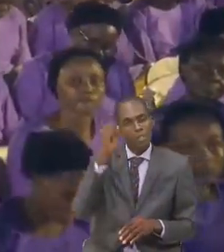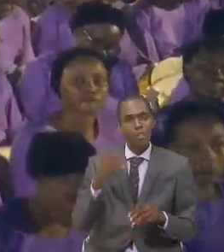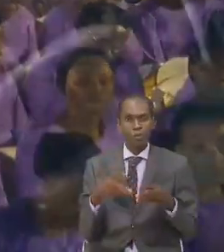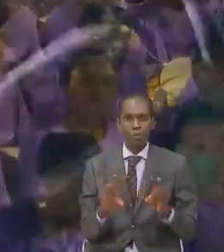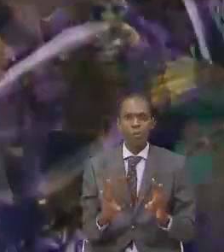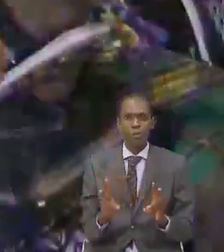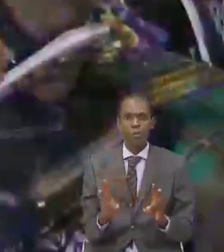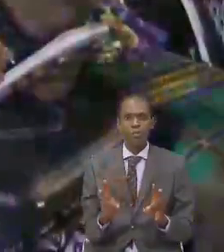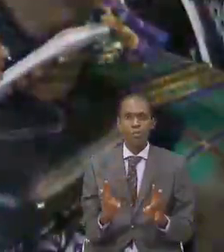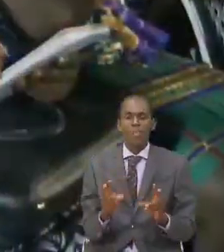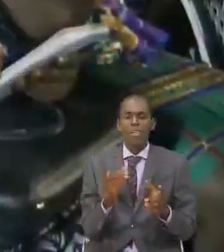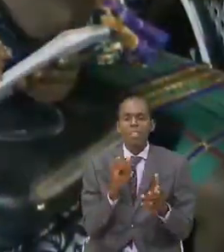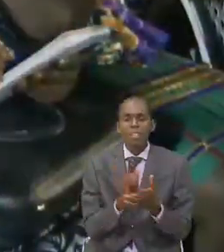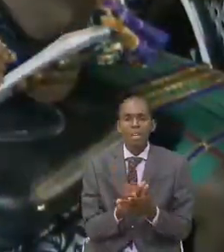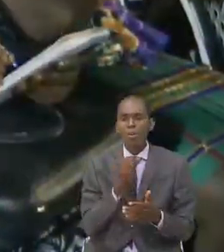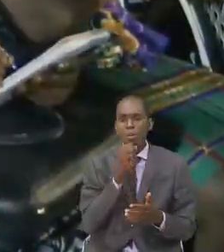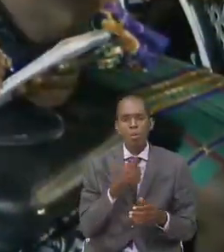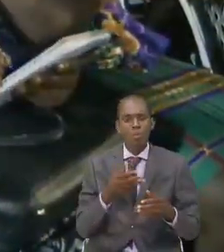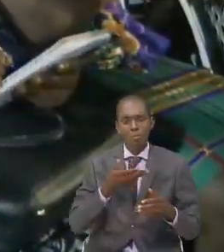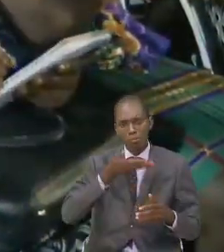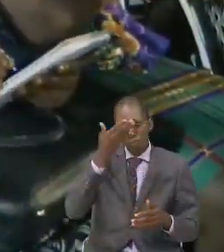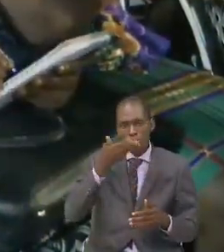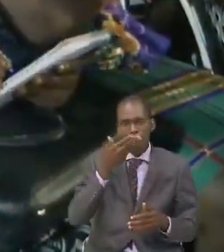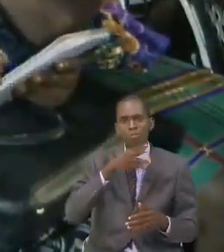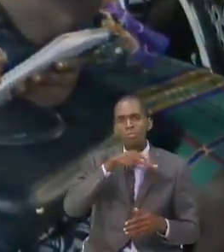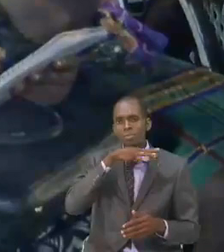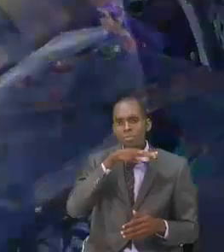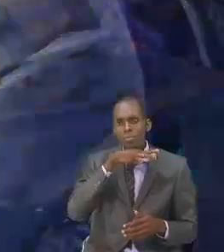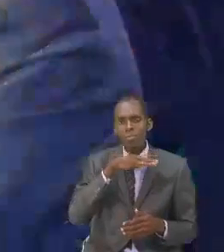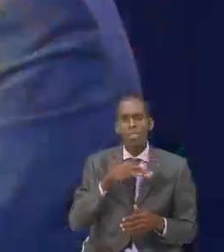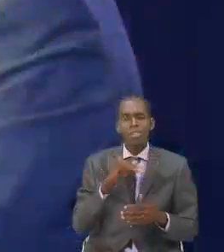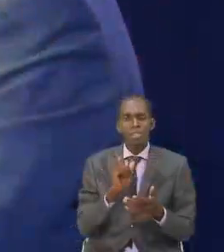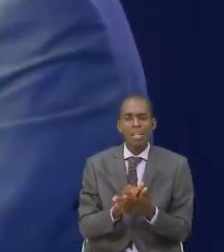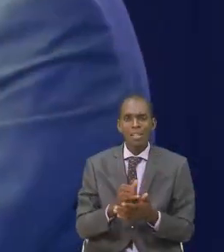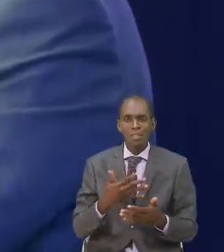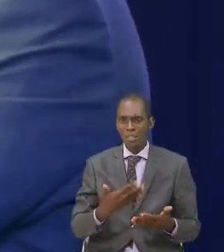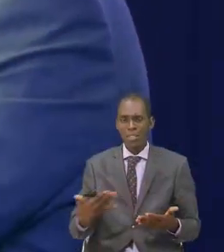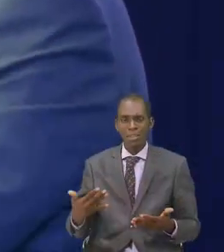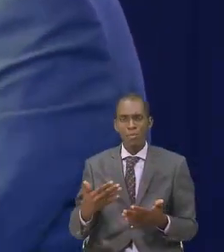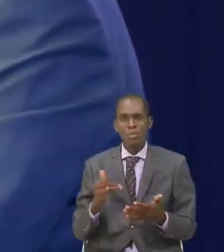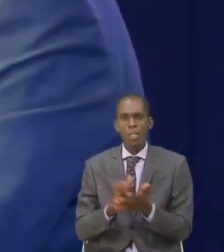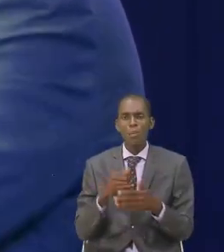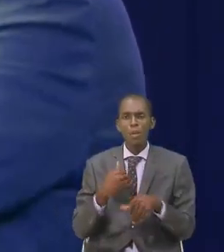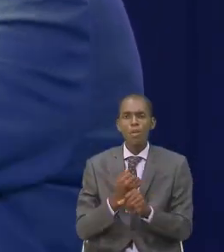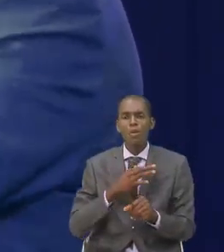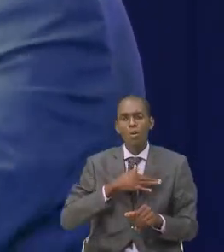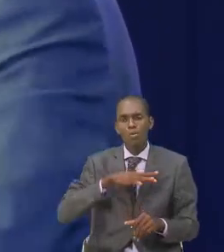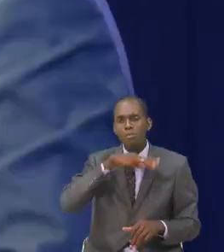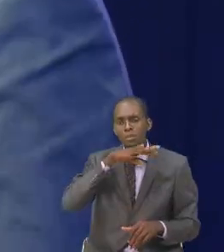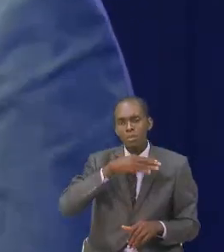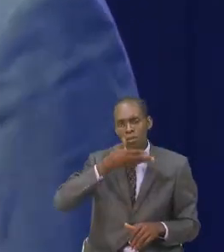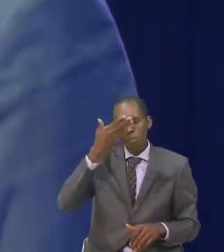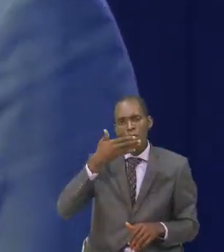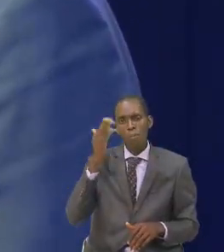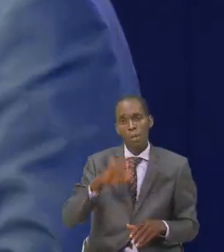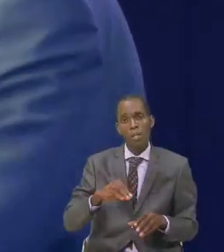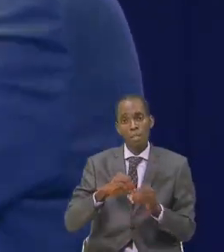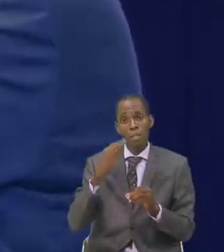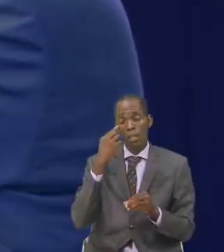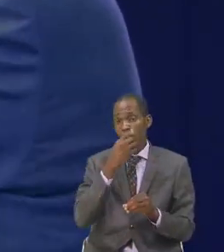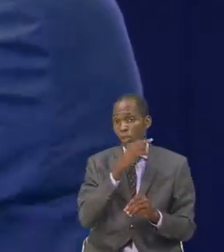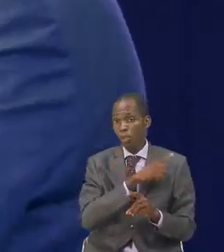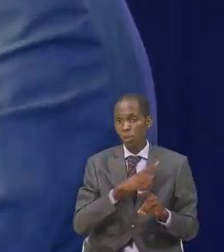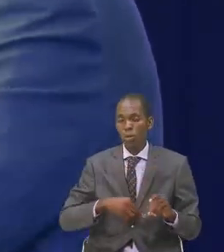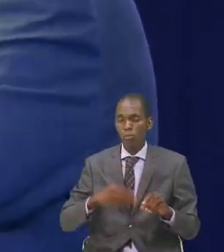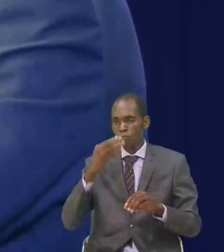way. That's what made us odious, smelly, dirty, defiled in the sight of God.